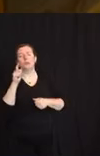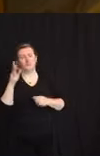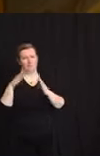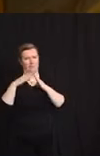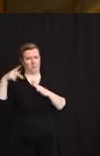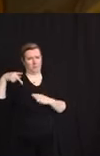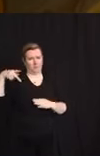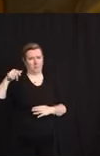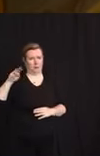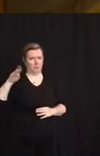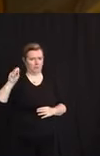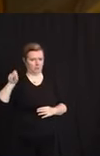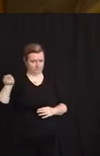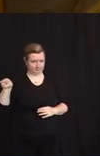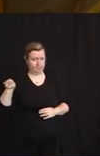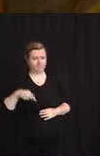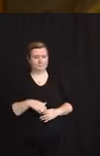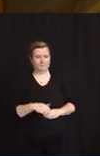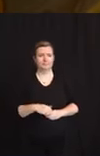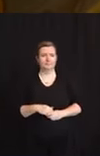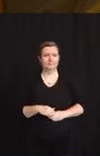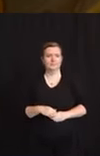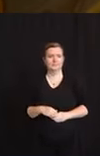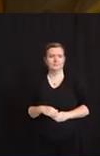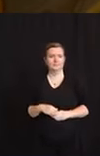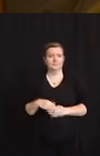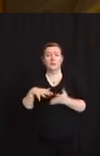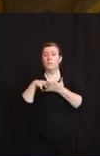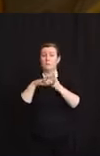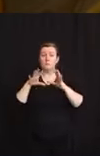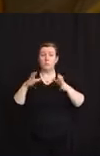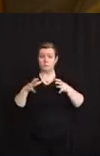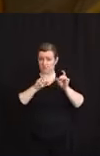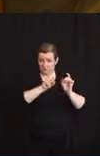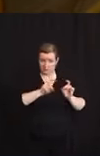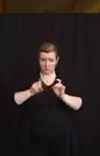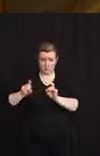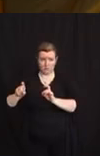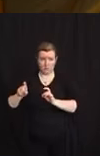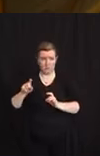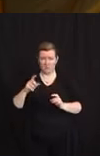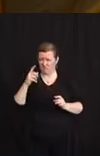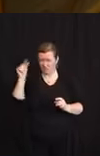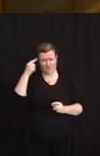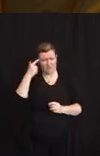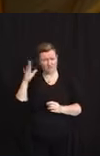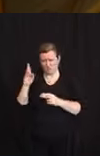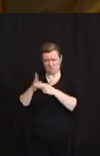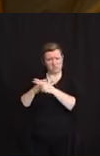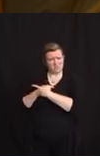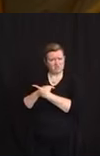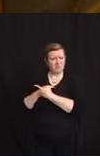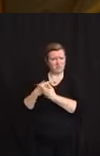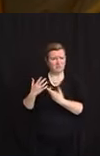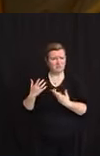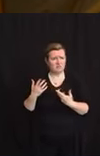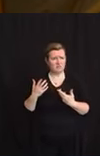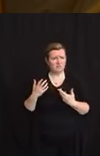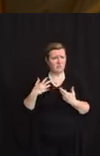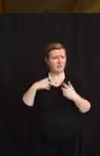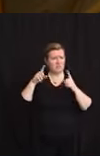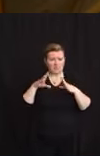On vulnerable populations and testing, the governor has repeatedly shared that a testing strategy includes not only